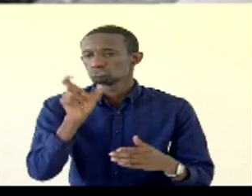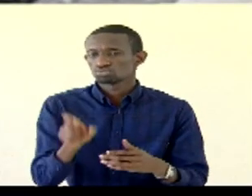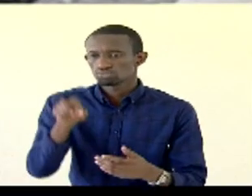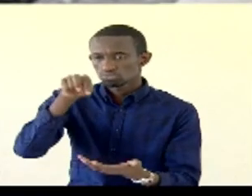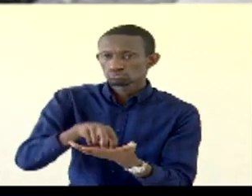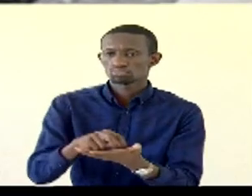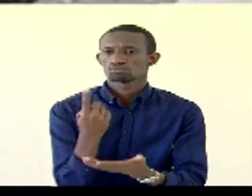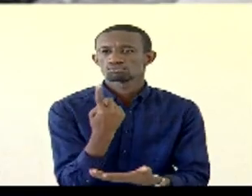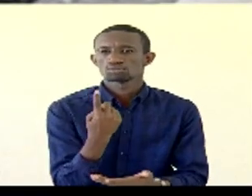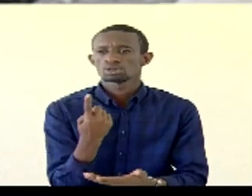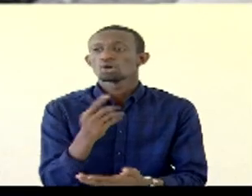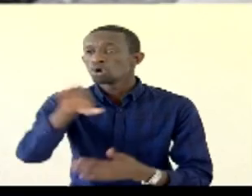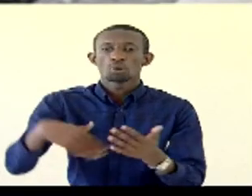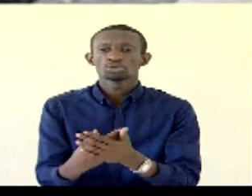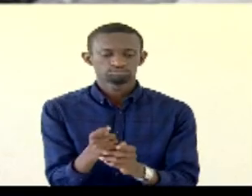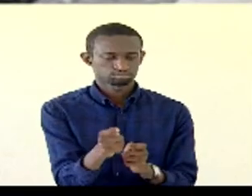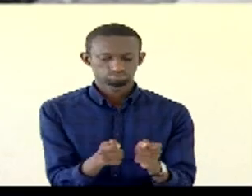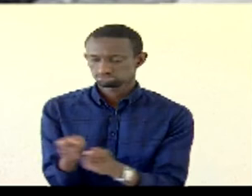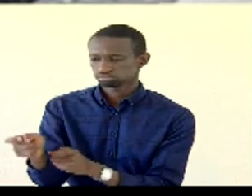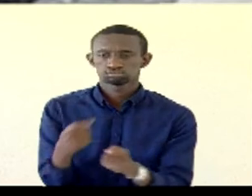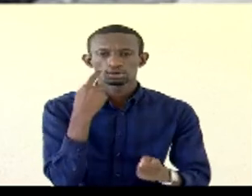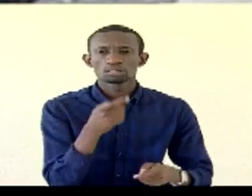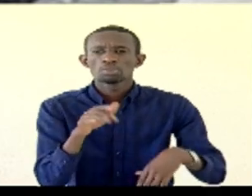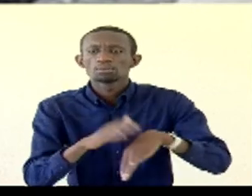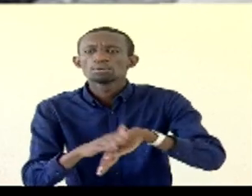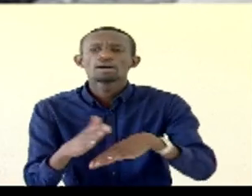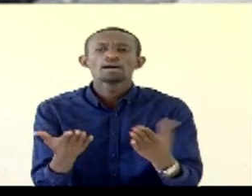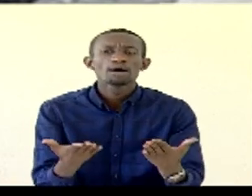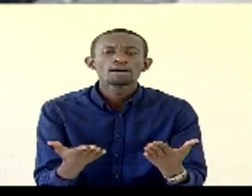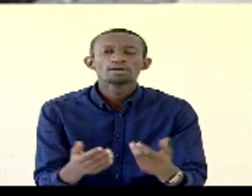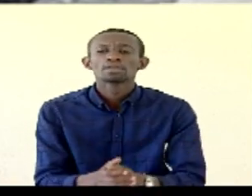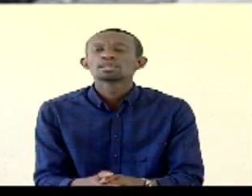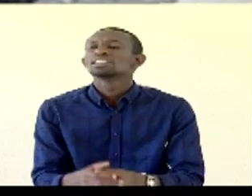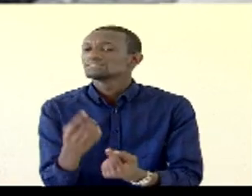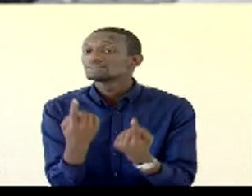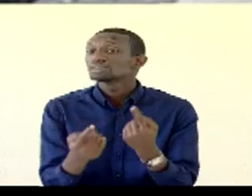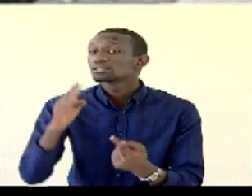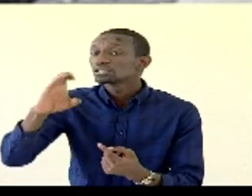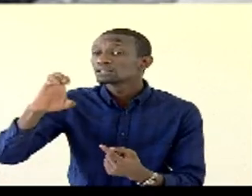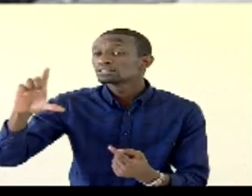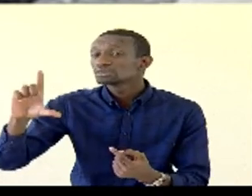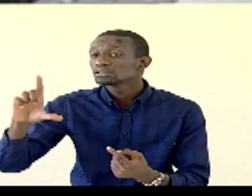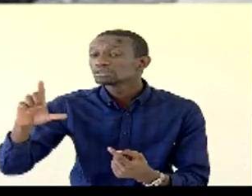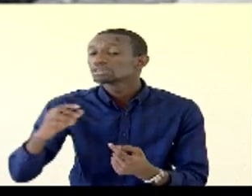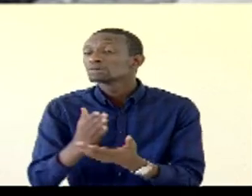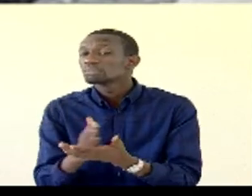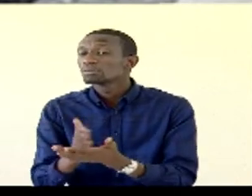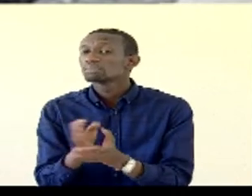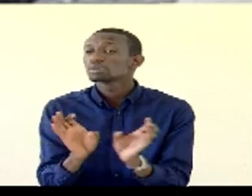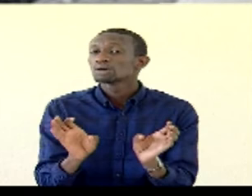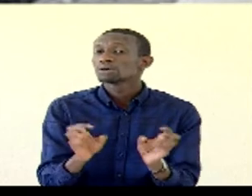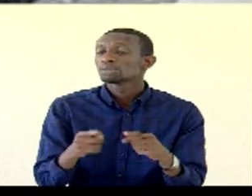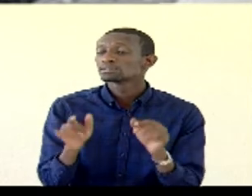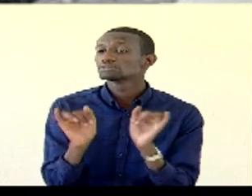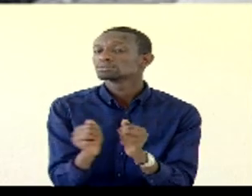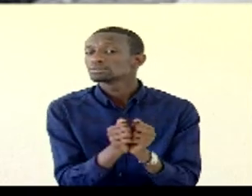They are all controlling what's going on the pitch. Sometimes cells divide and they keep the nuclei within one